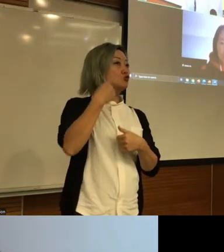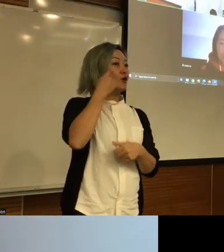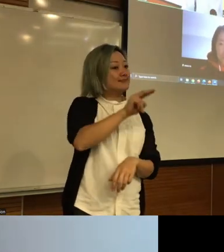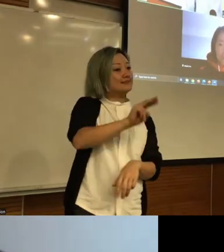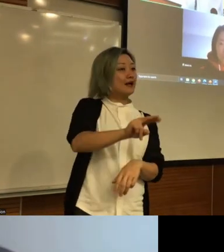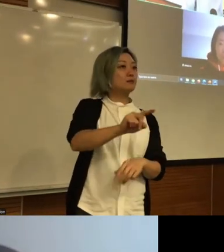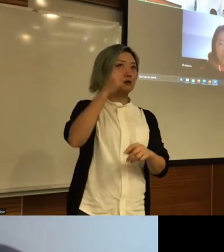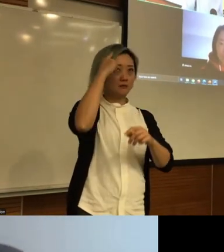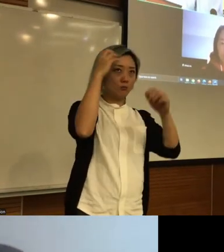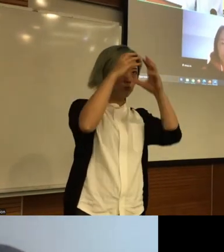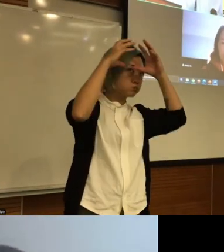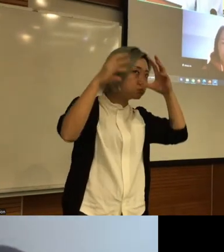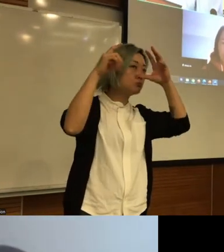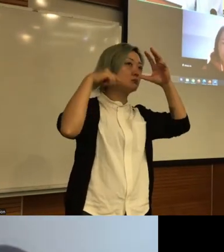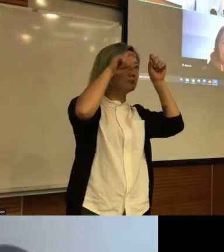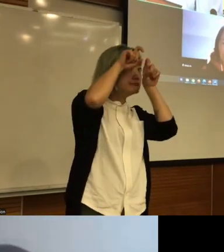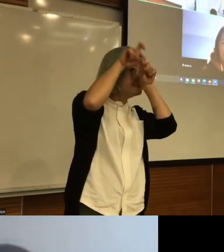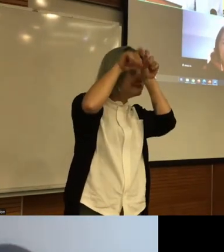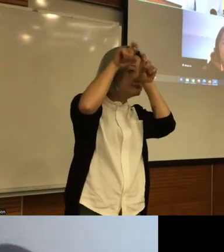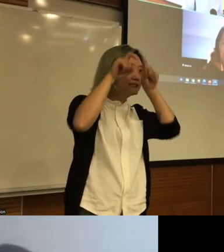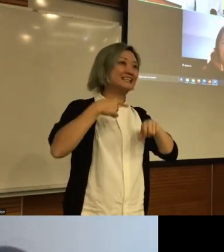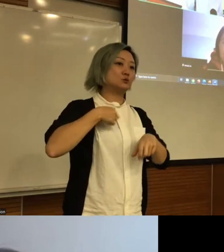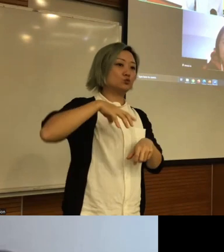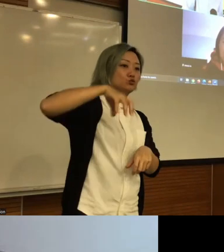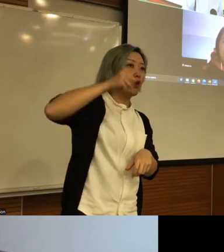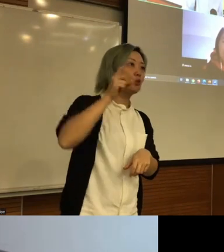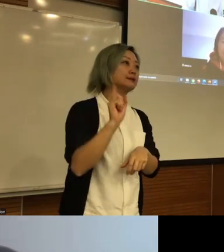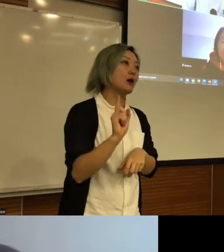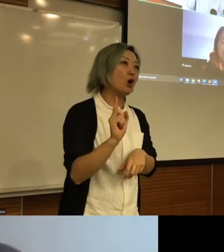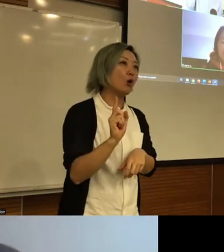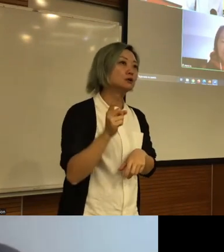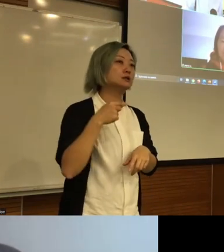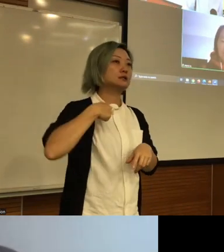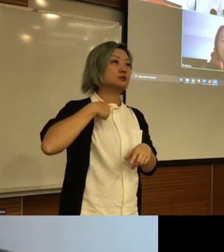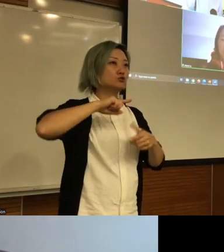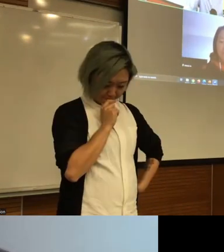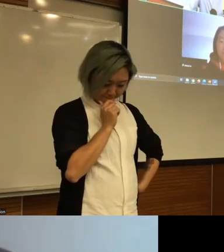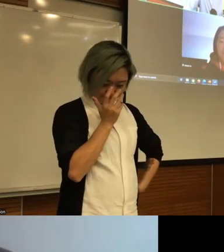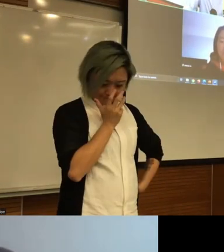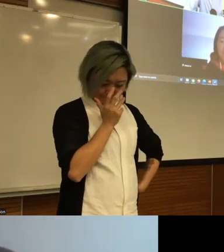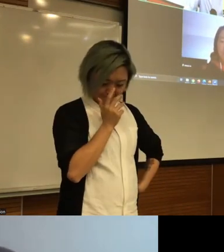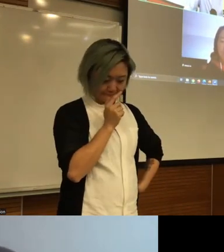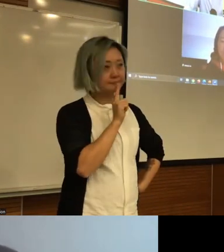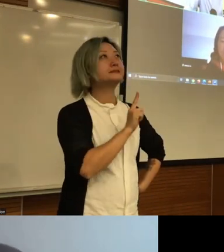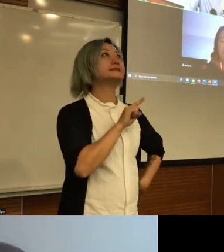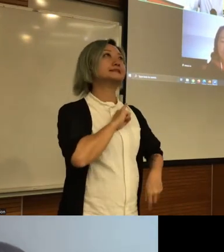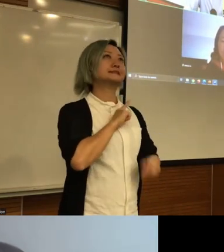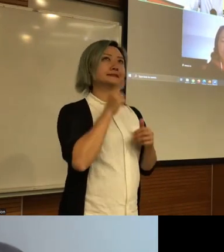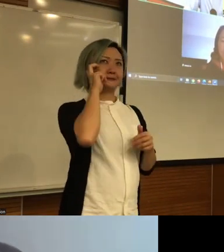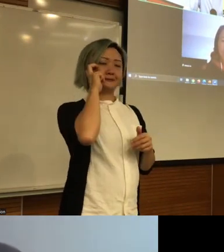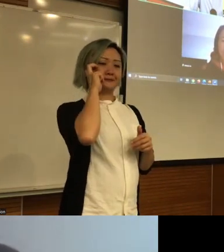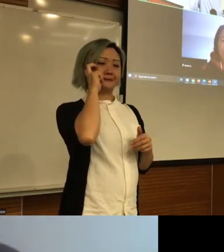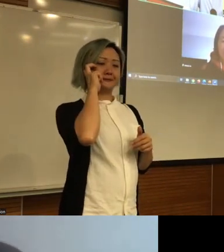elements of cognitive load or cognitive relief come in through AI. It's tools